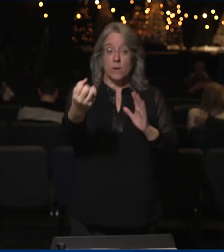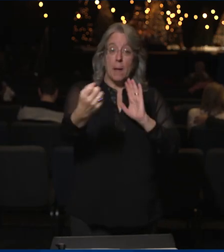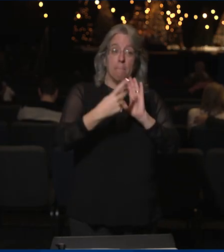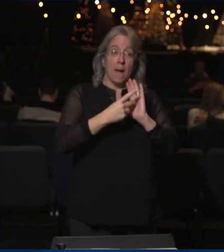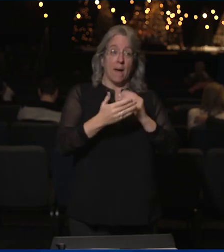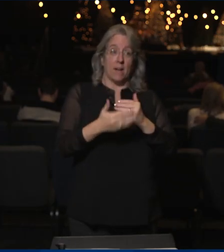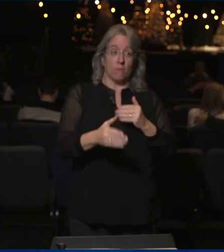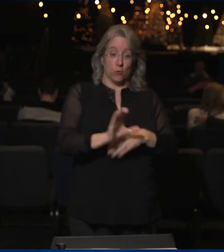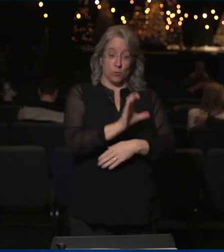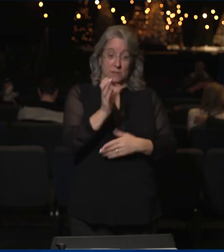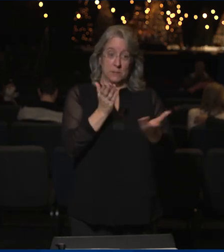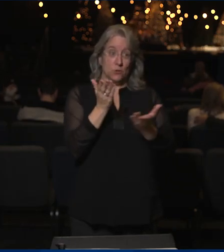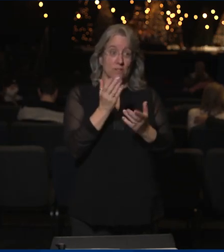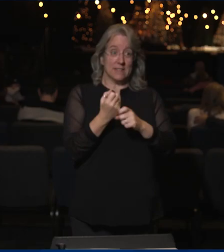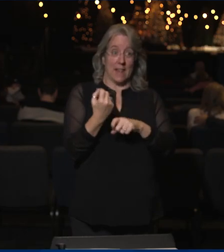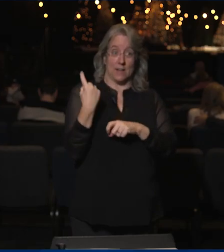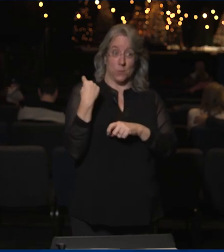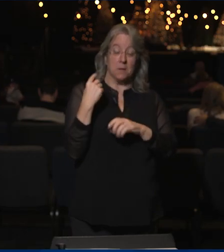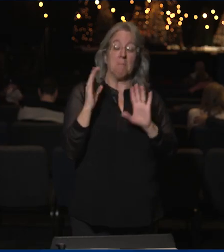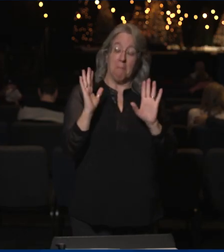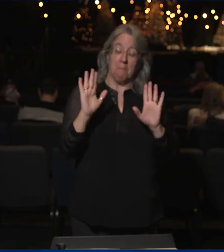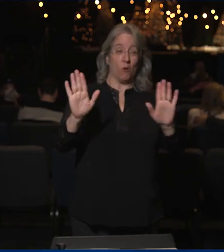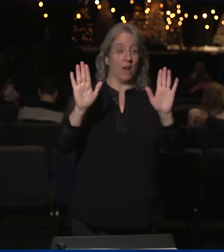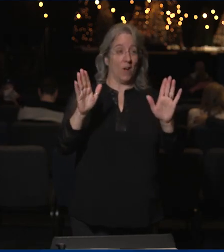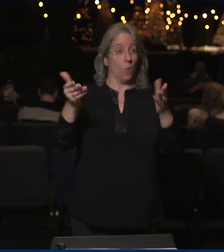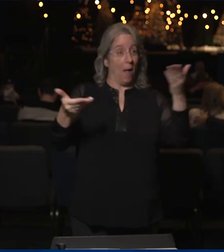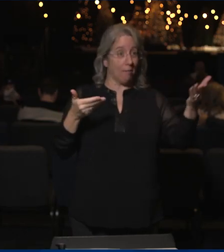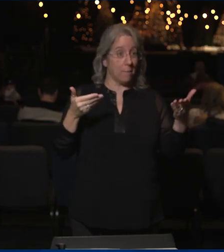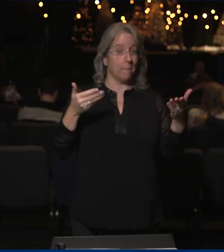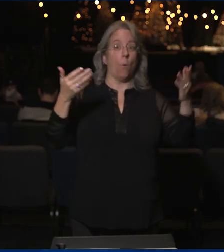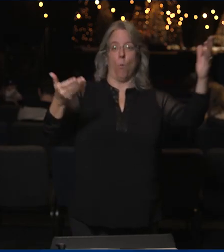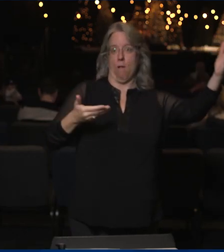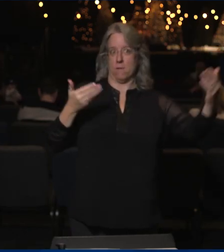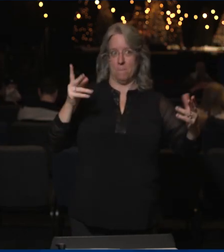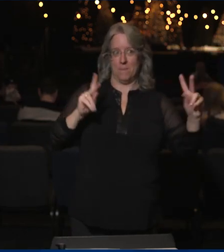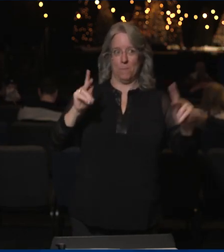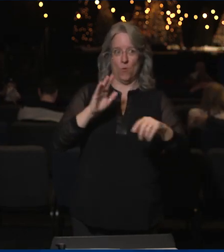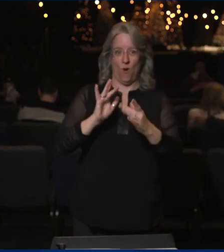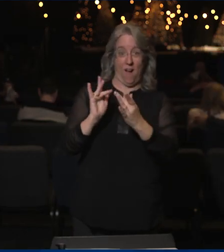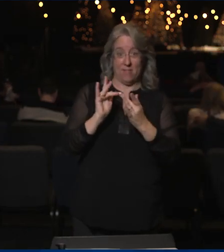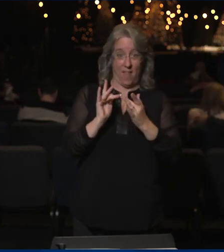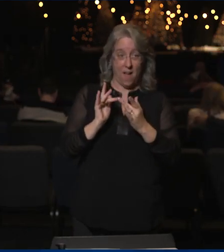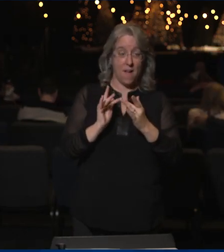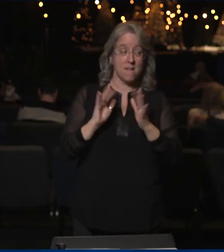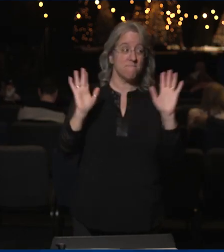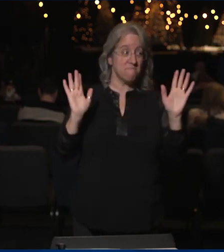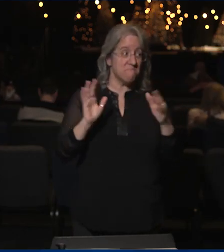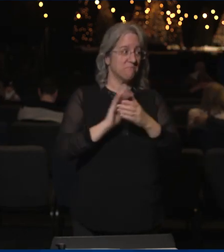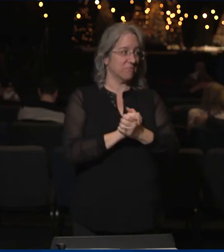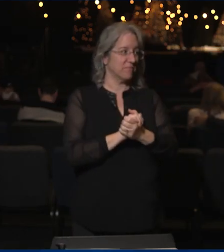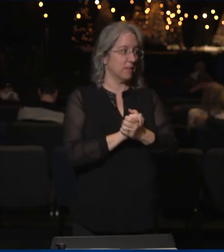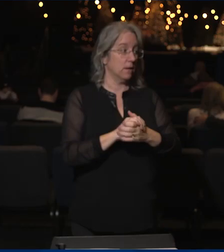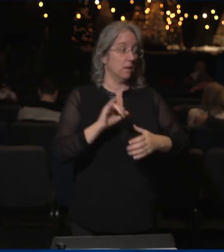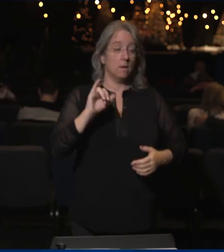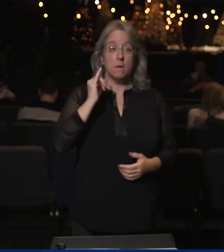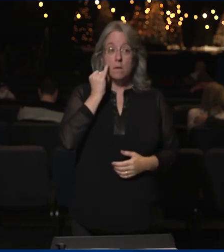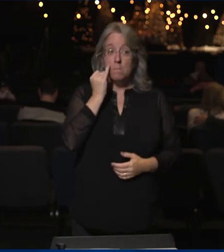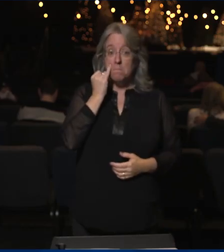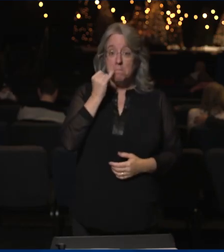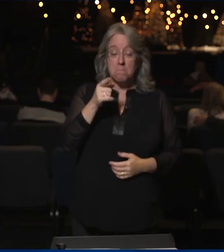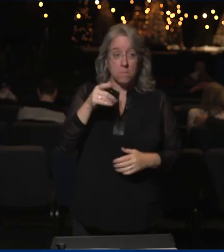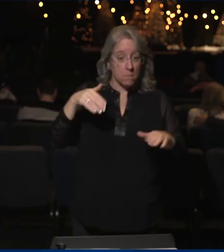which was really, really great. Welcome back. Welcome for those of you who are online, maybe checking us out. If you have not had a chance